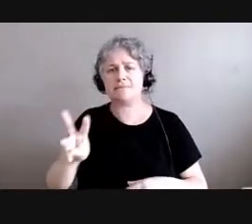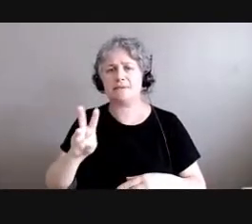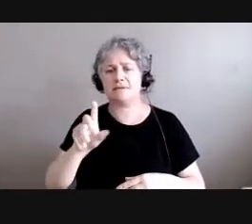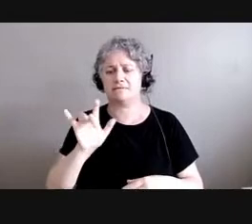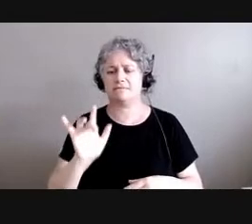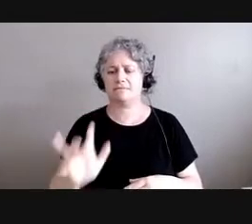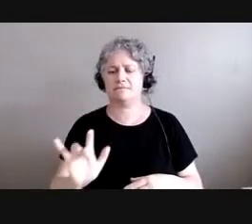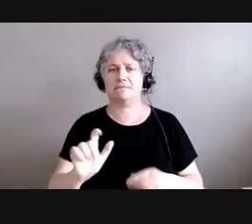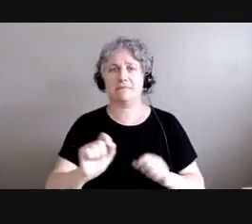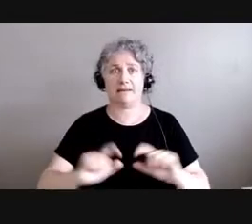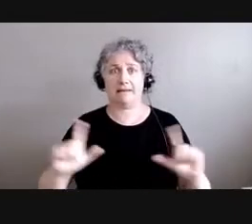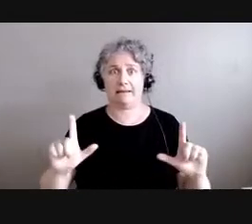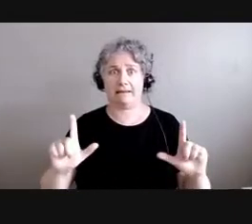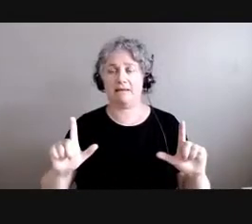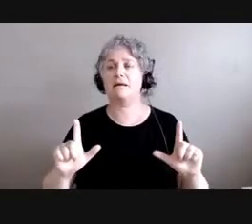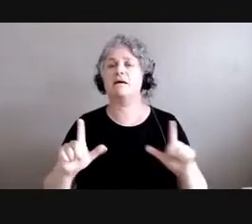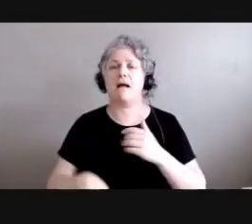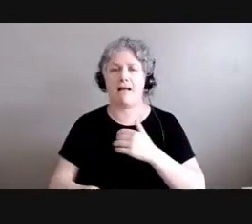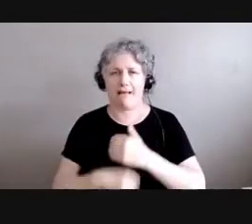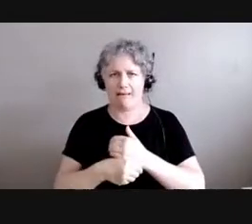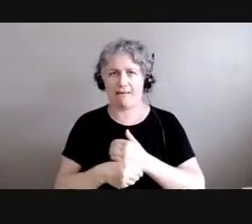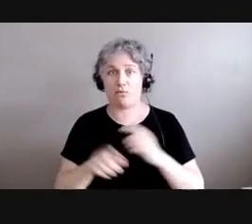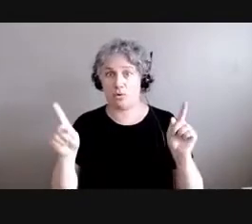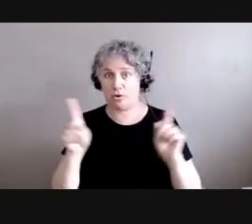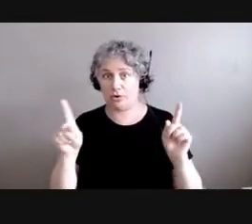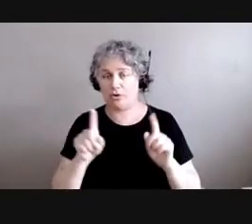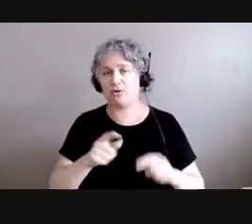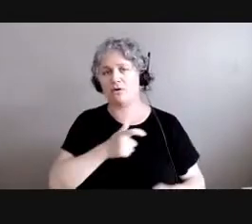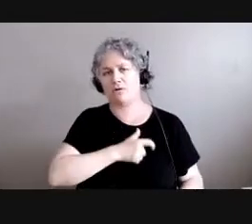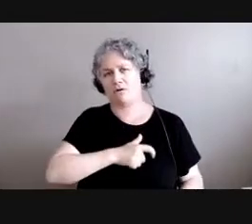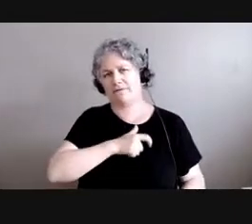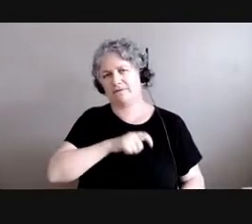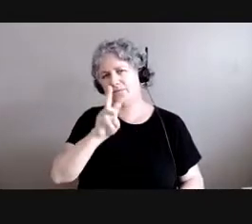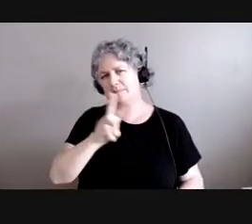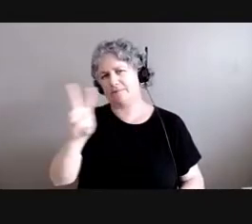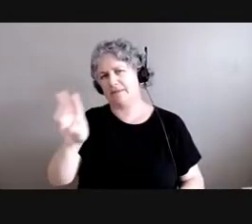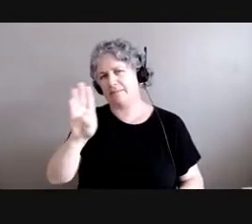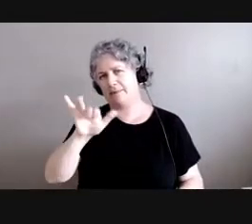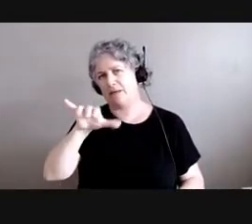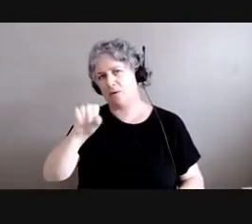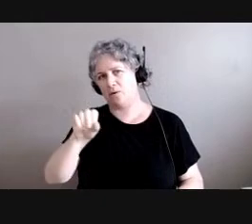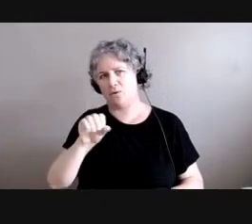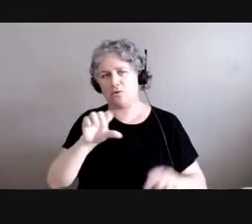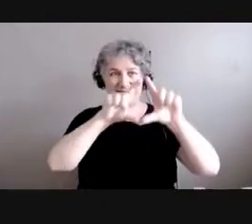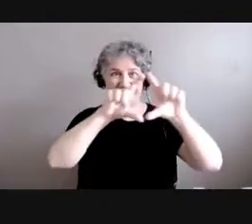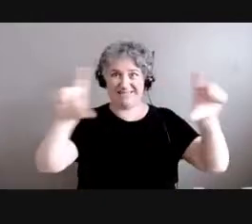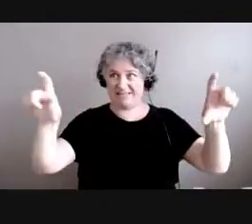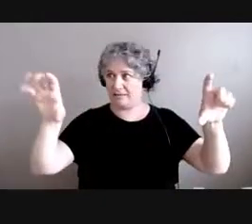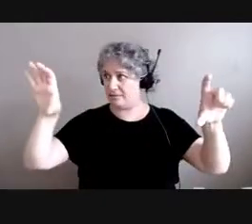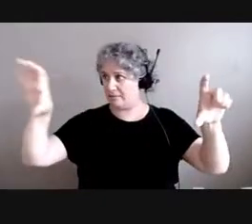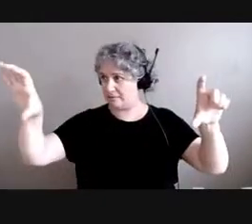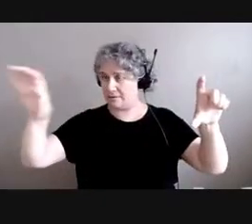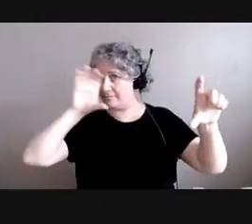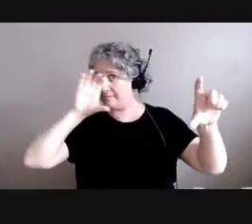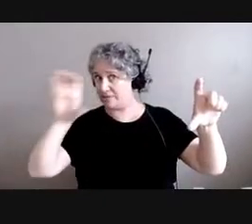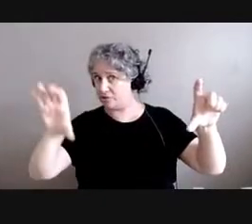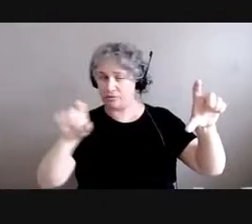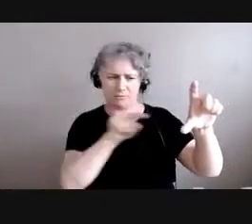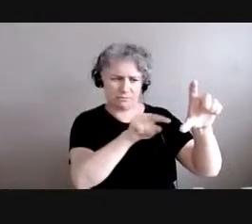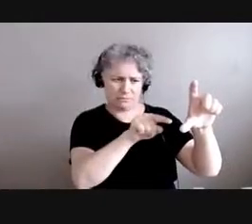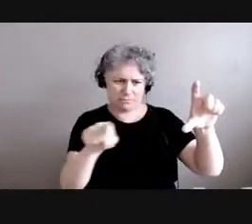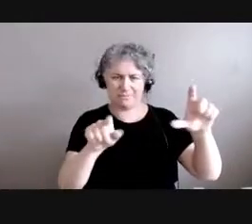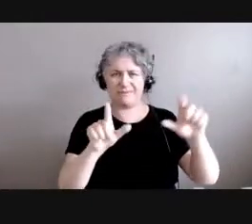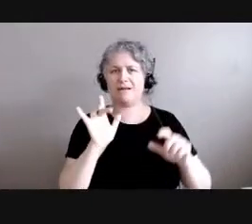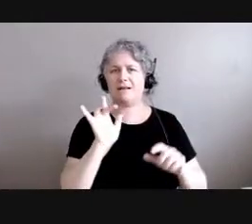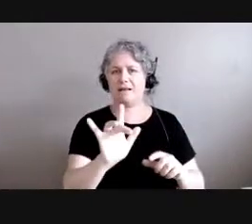presentations, we have added those to their bio on the conference website. If you can't find what you're looking for there, definitely get in touch with